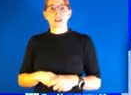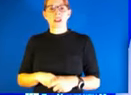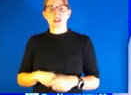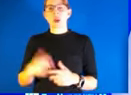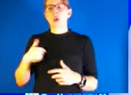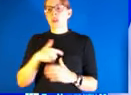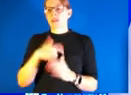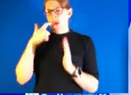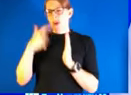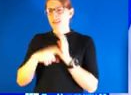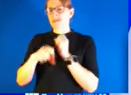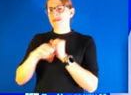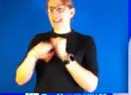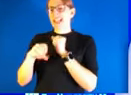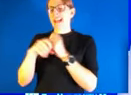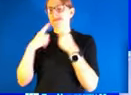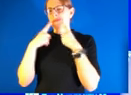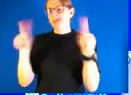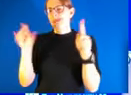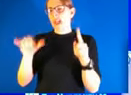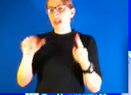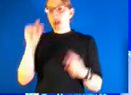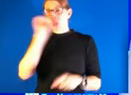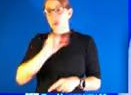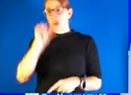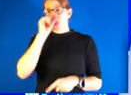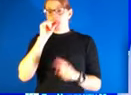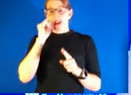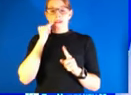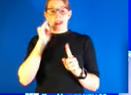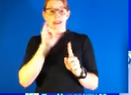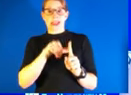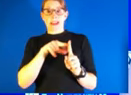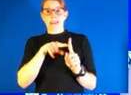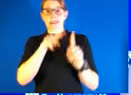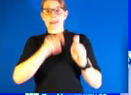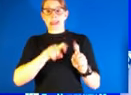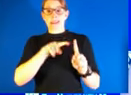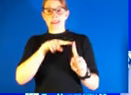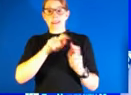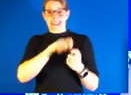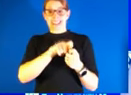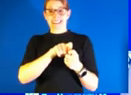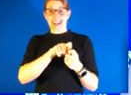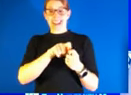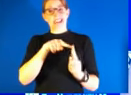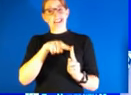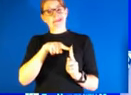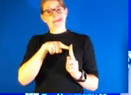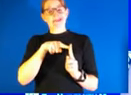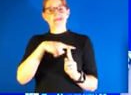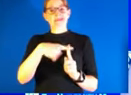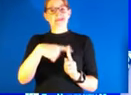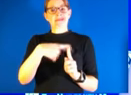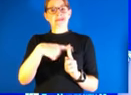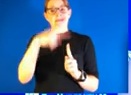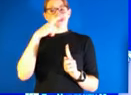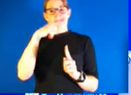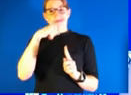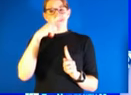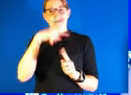Certainly you can Google and see if that test in particular has been one of those that may have had a bulk of false